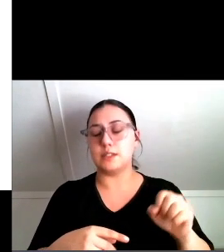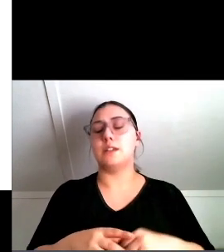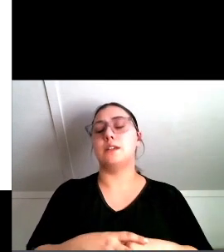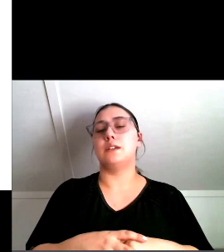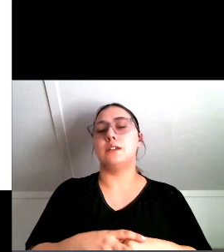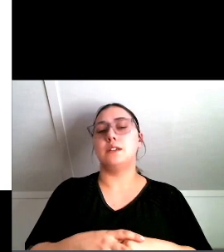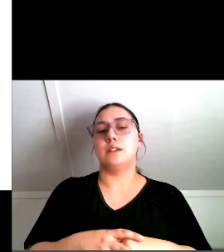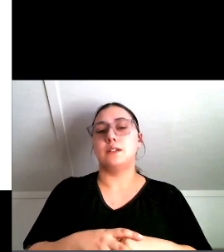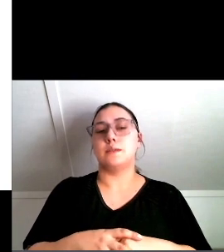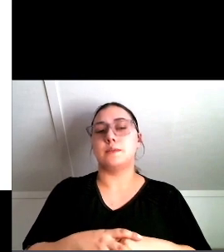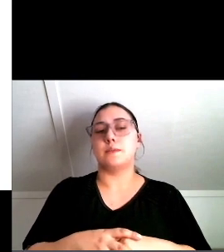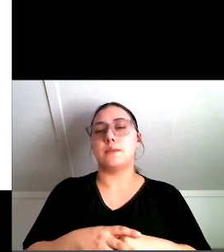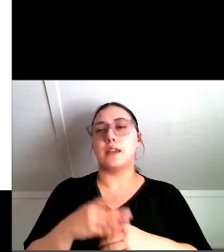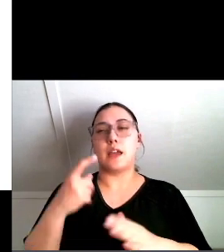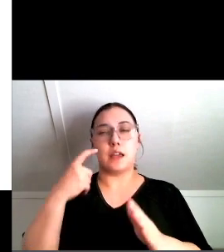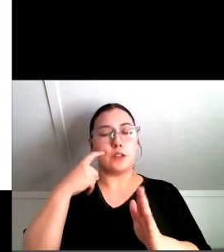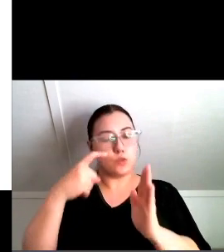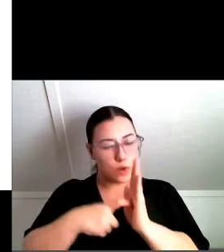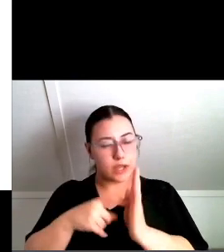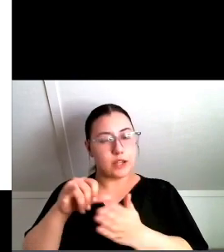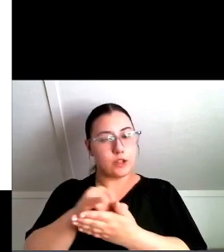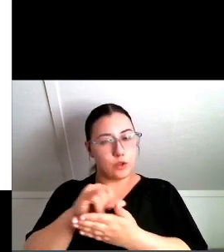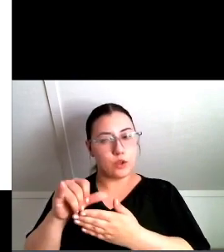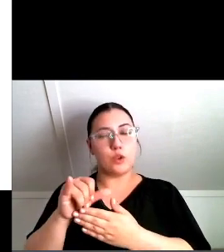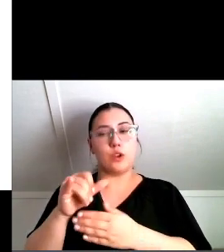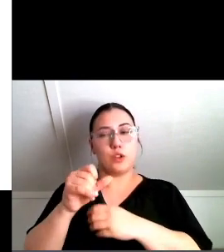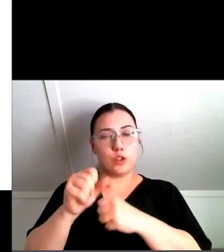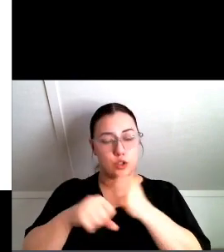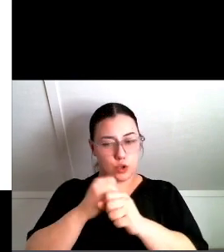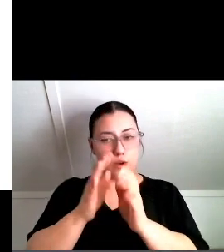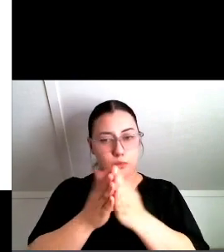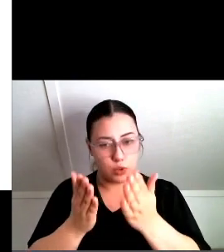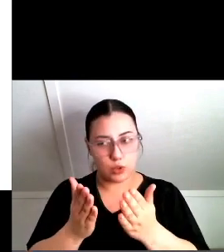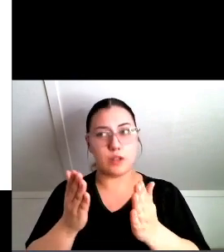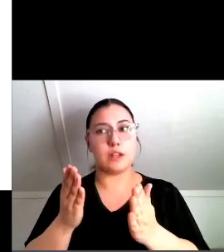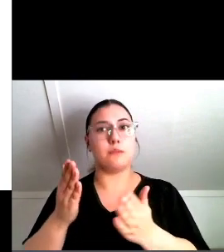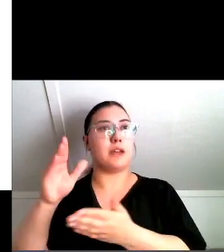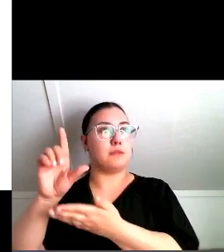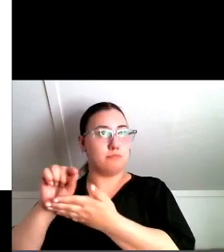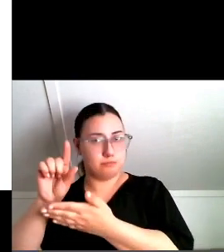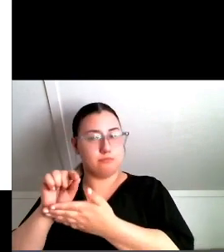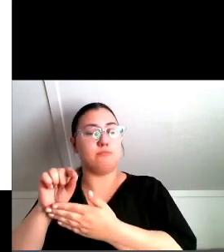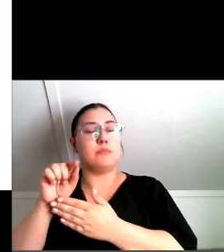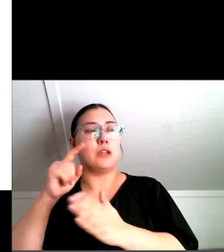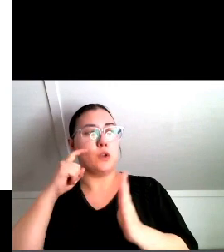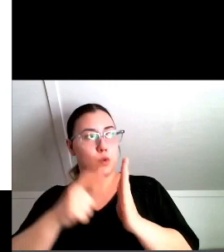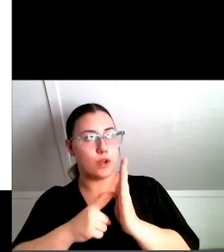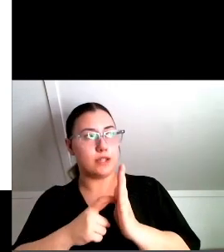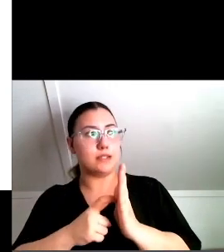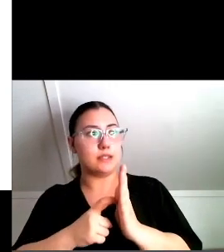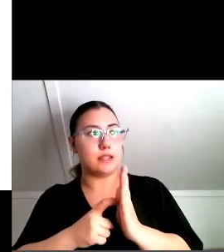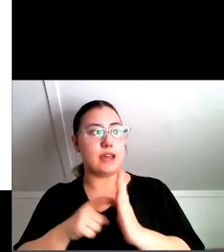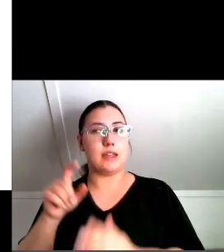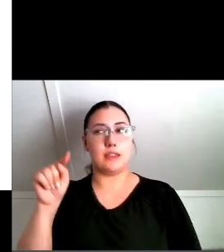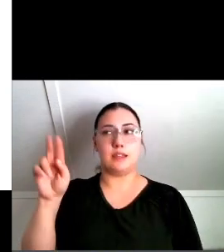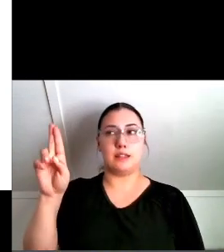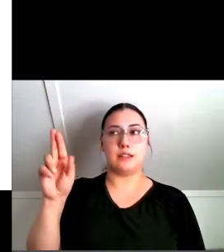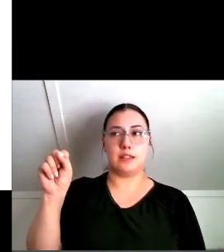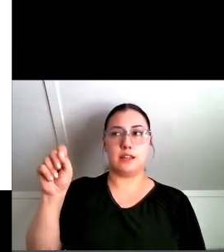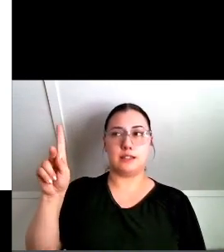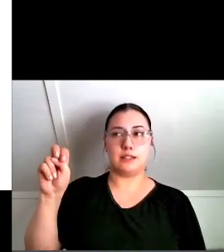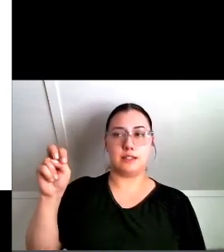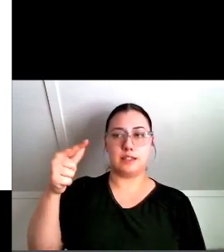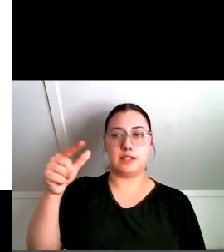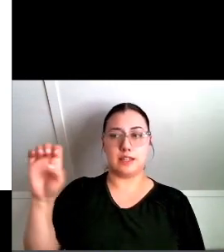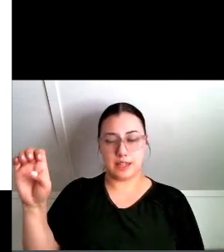of recognized around the country in different newspaper accounts as an attempt on the part of the Tuskegee Institute to provide